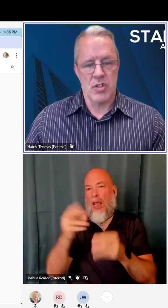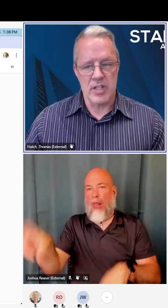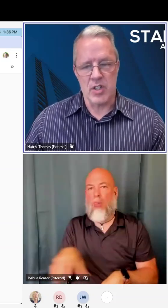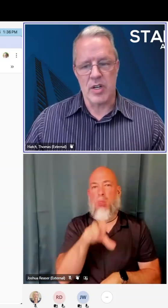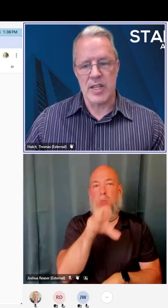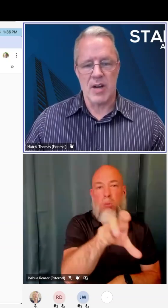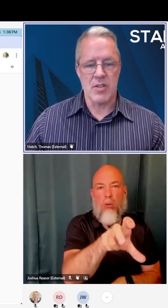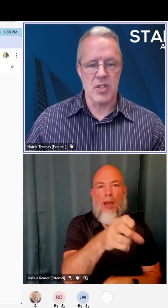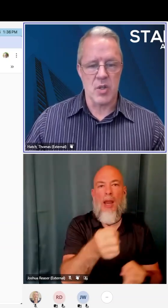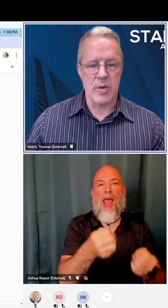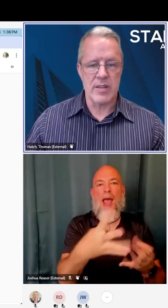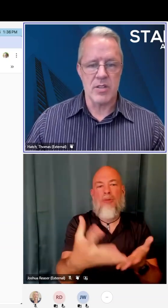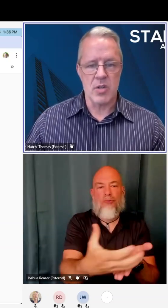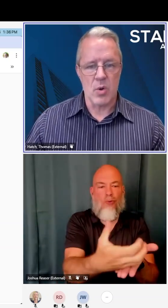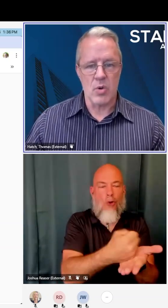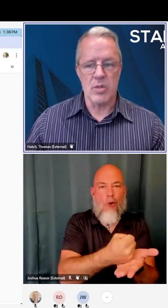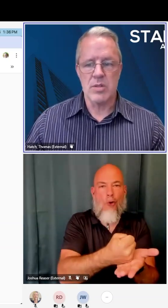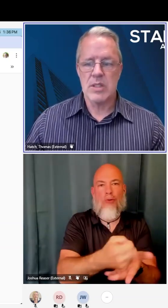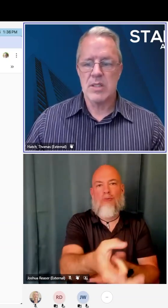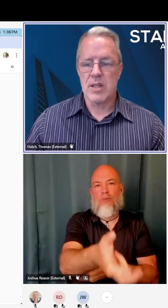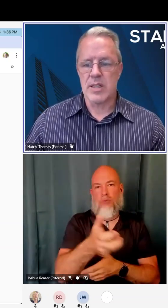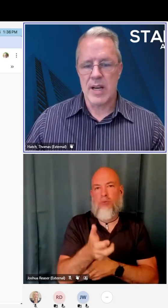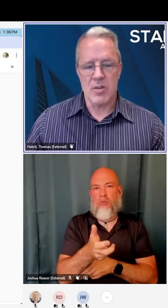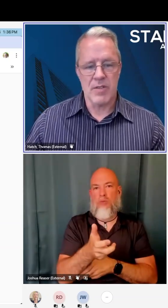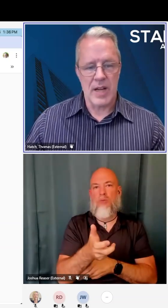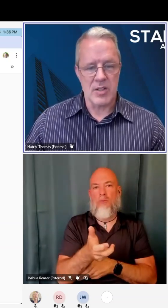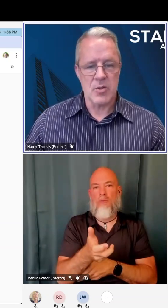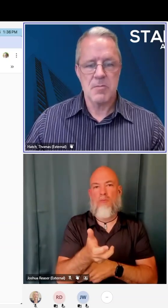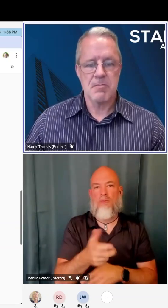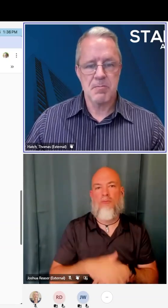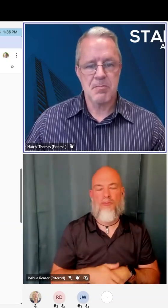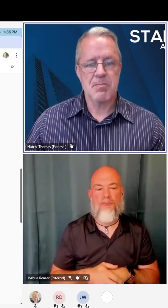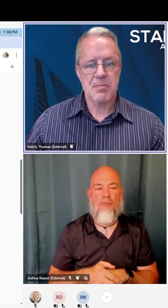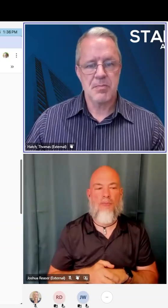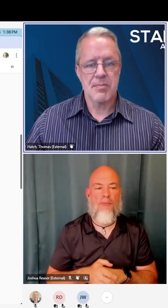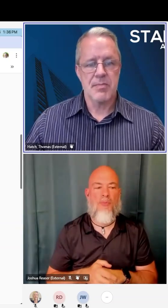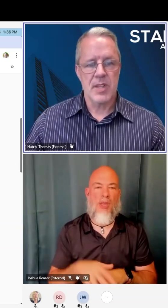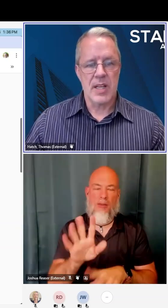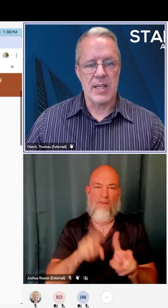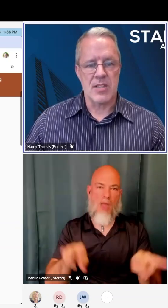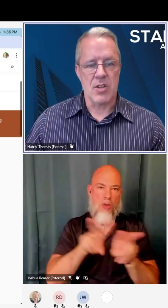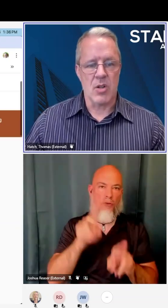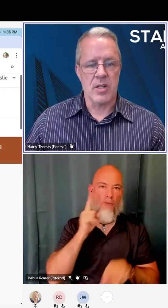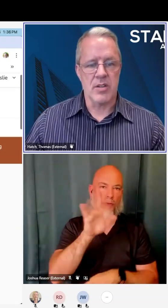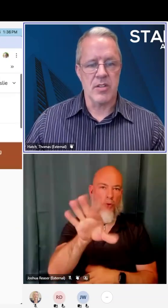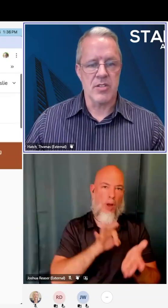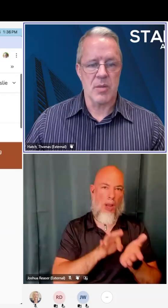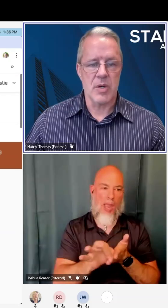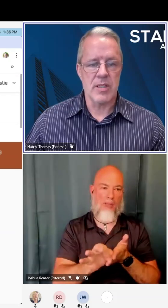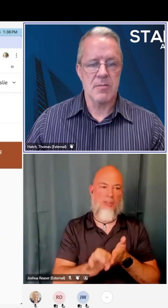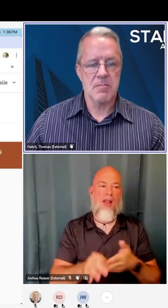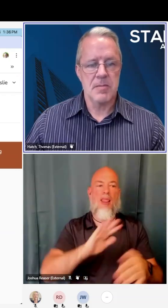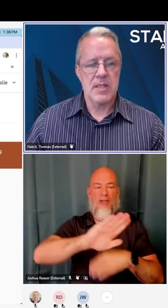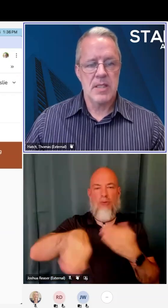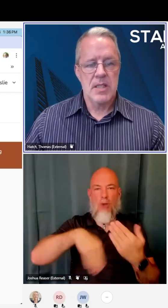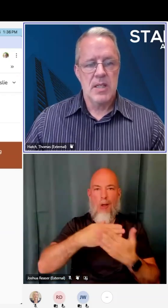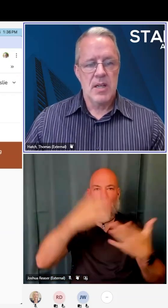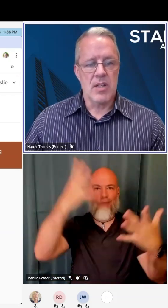you've earned on your account to create the total account value. And that's all under the